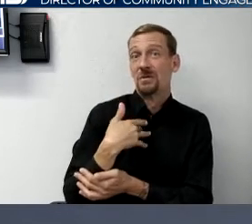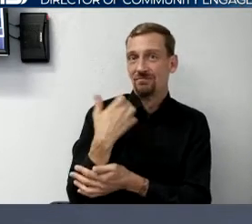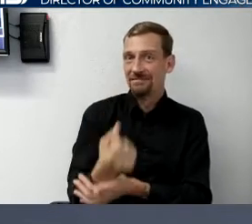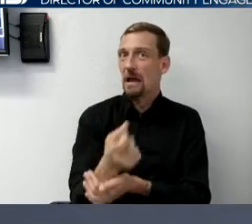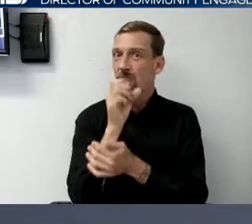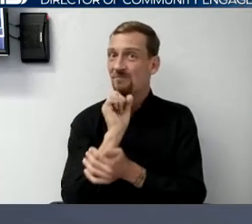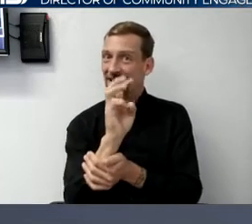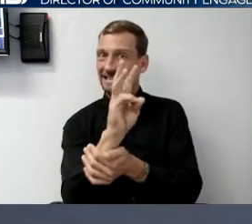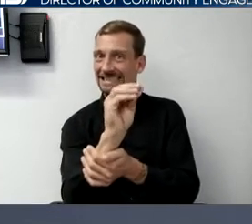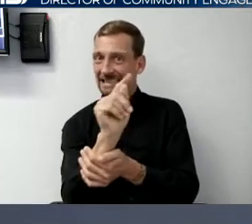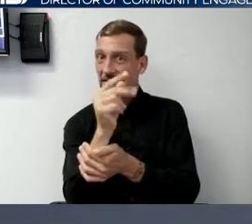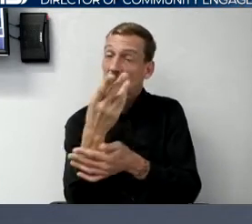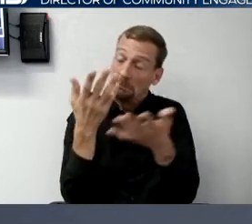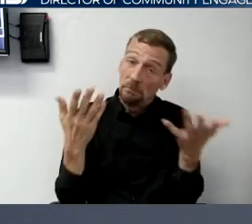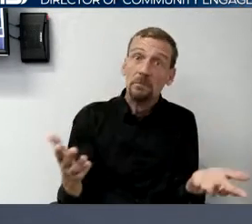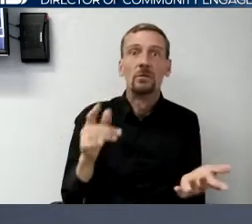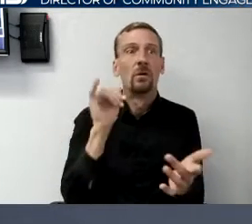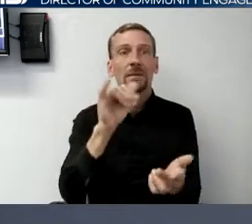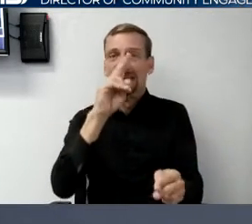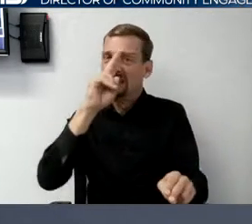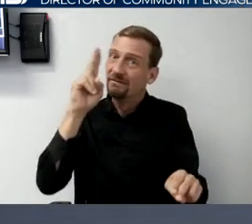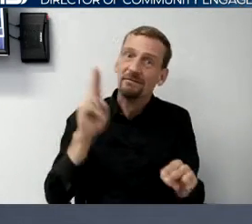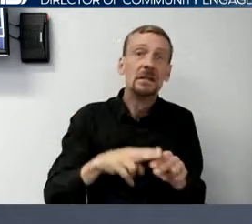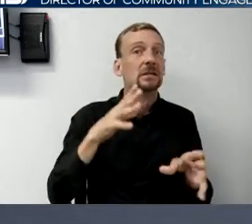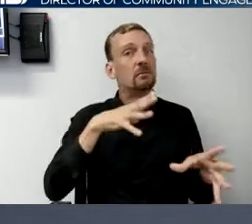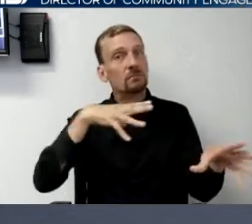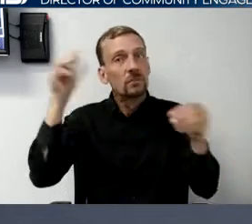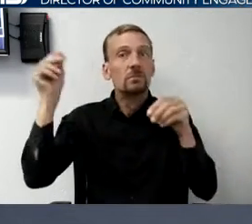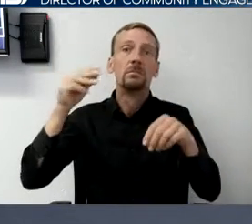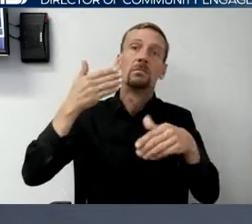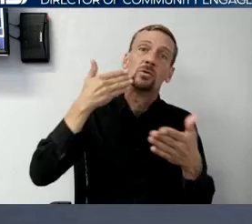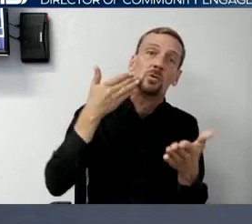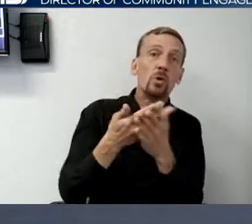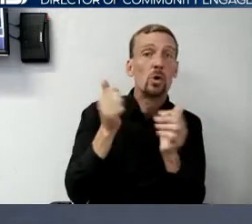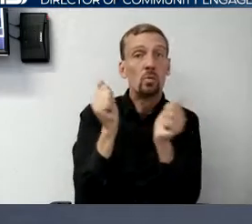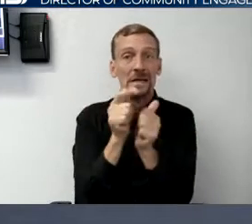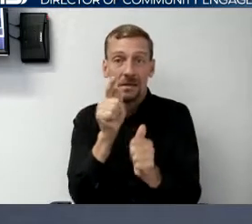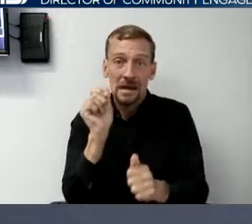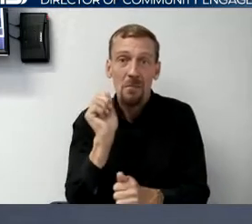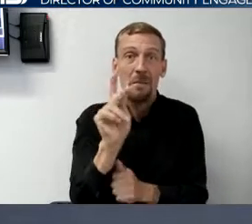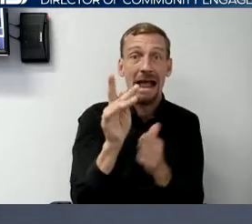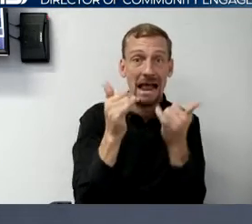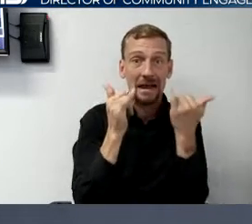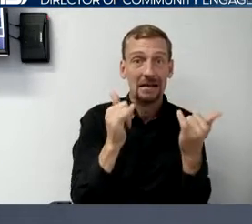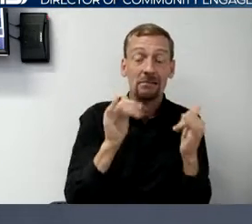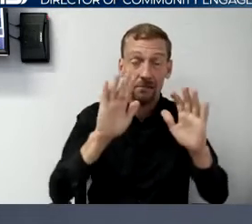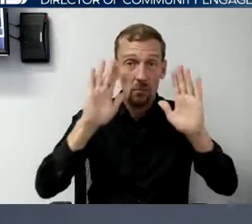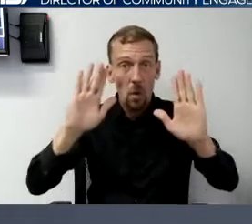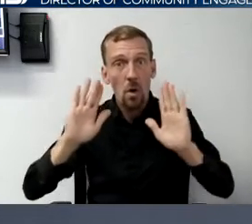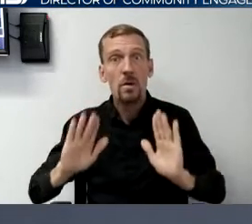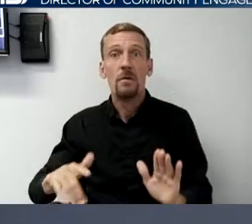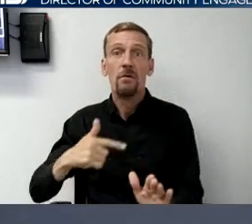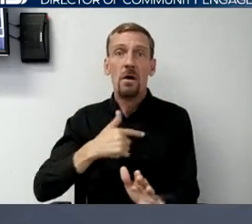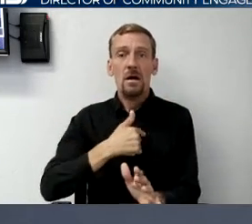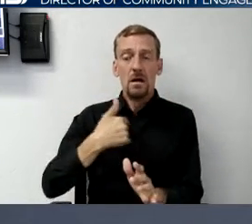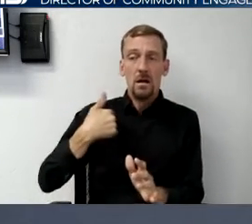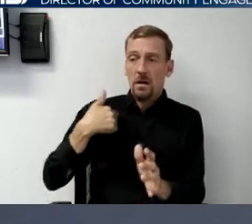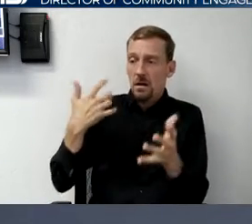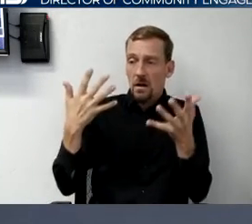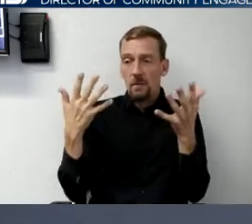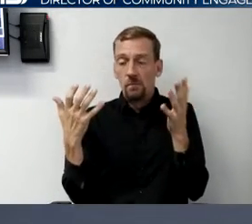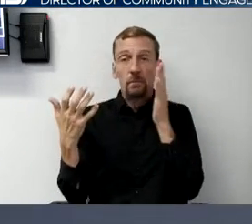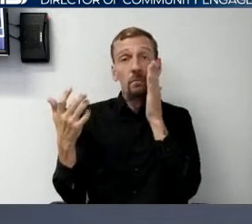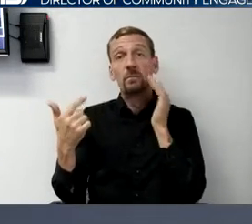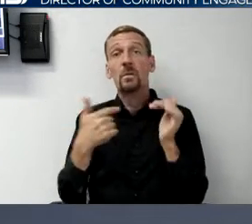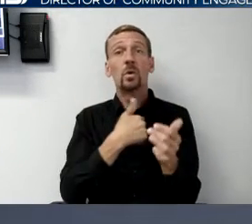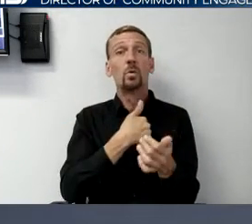and so it was fun. But good to be back with you. The first thing I always like to kind of lead off